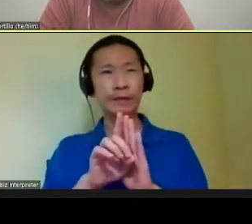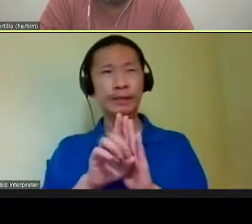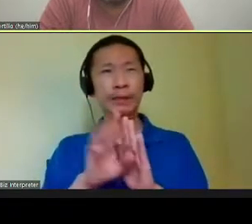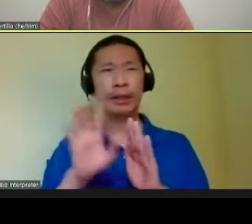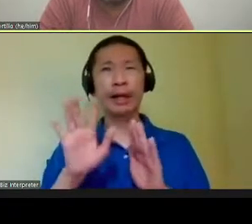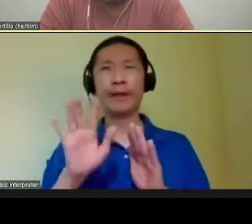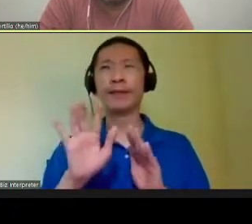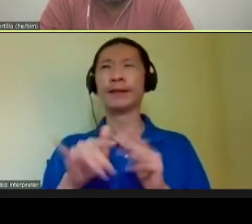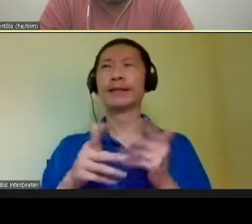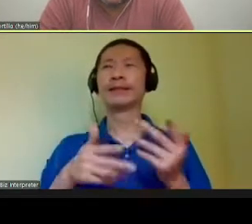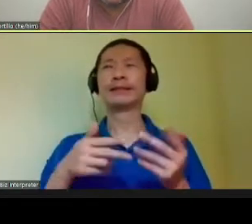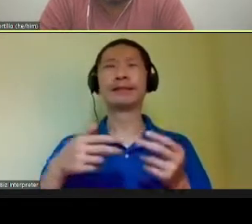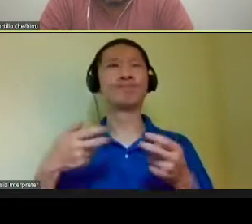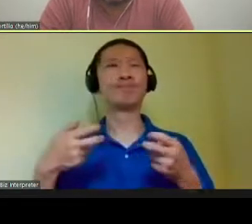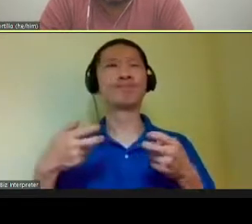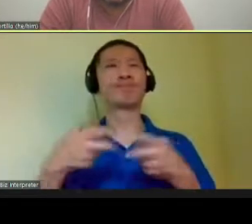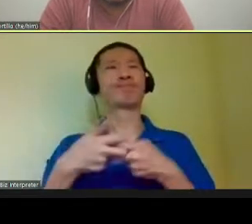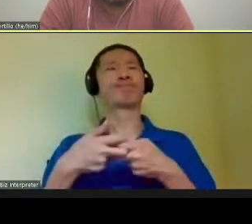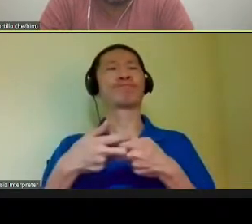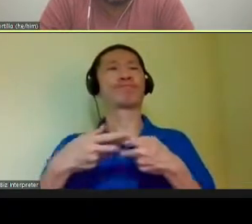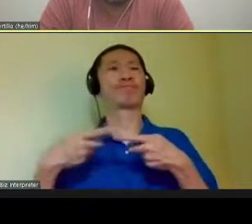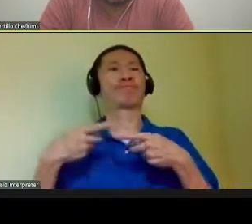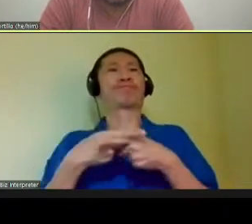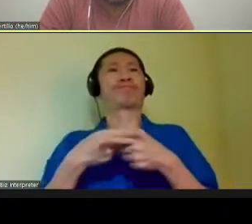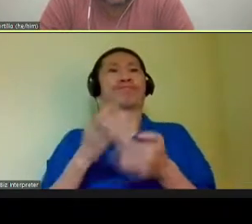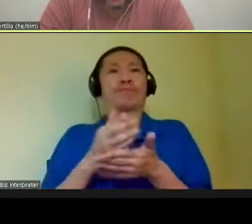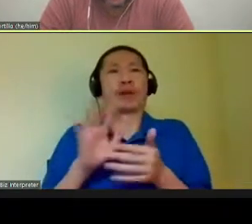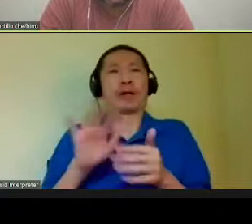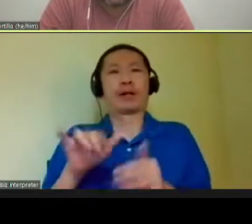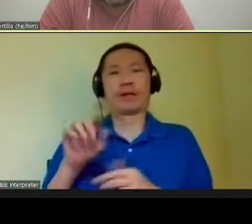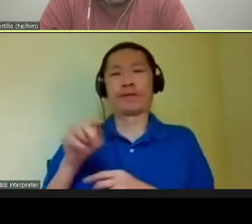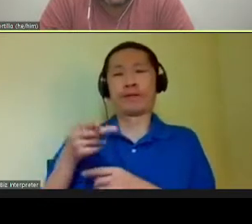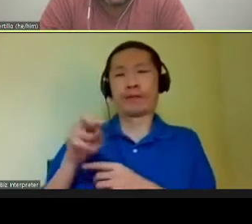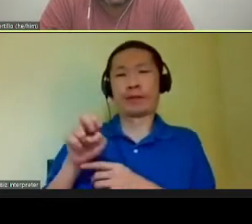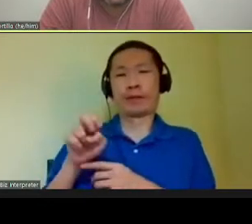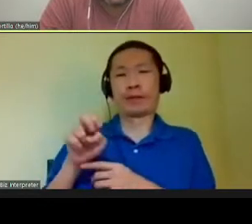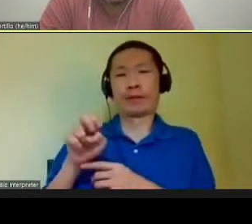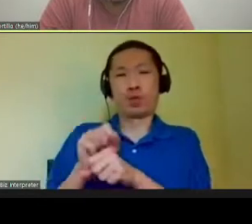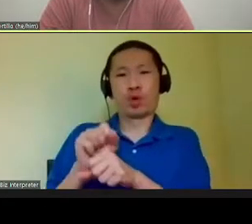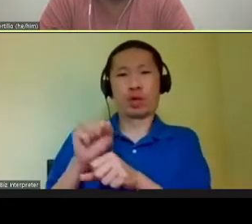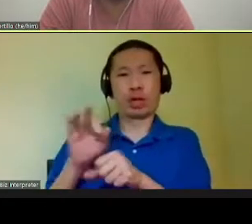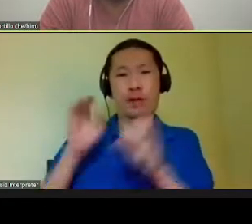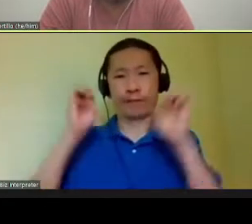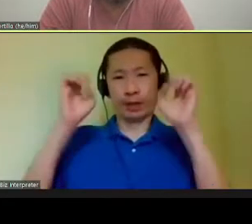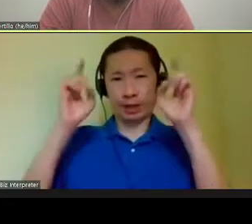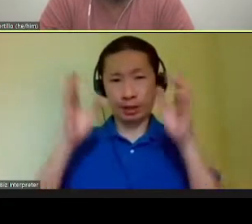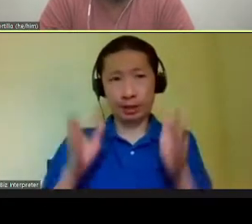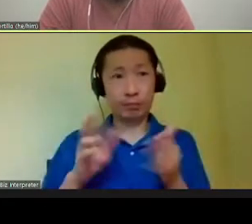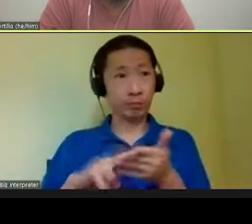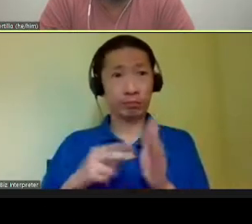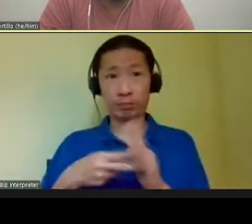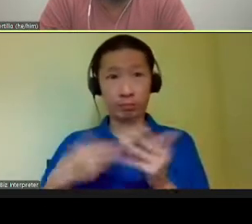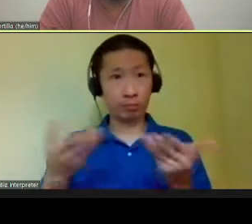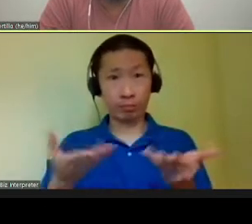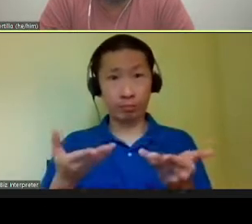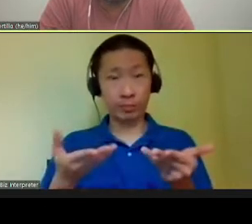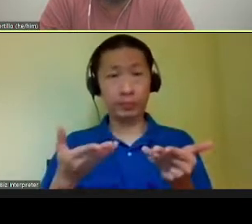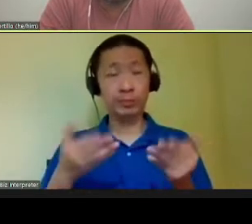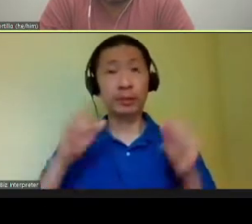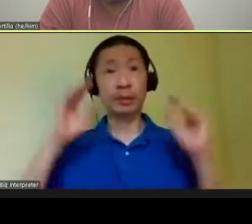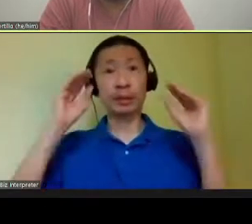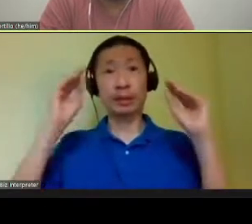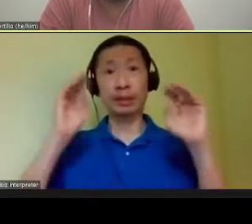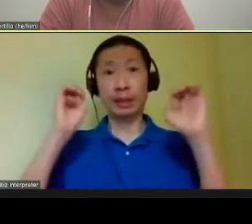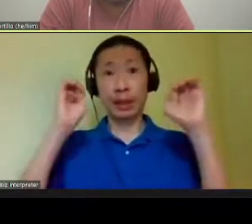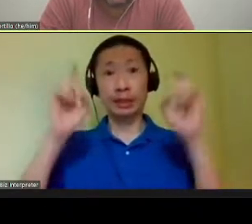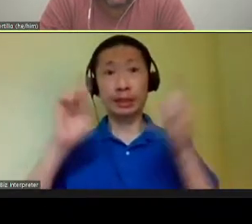contradictory aspect of the work of educators, which is that the educational